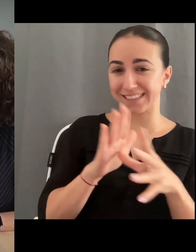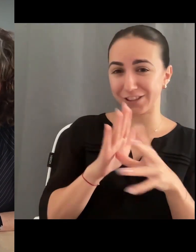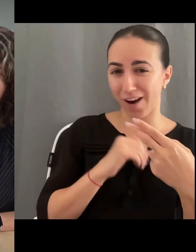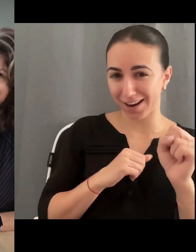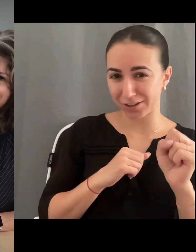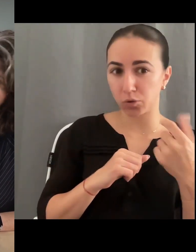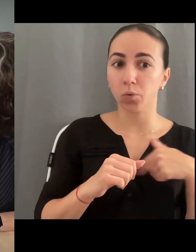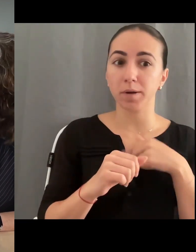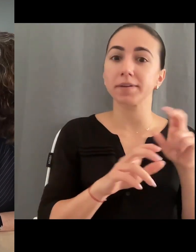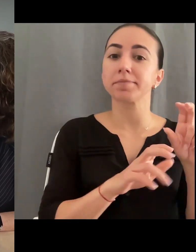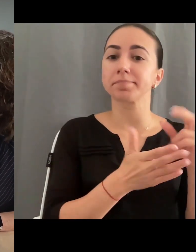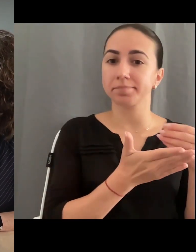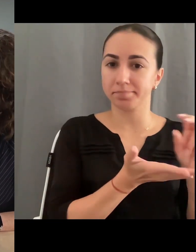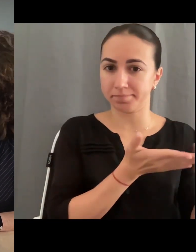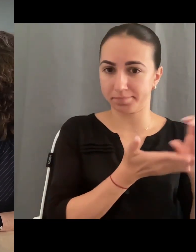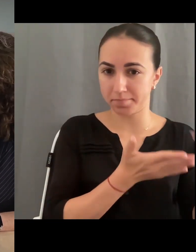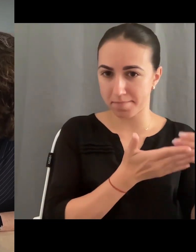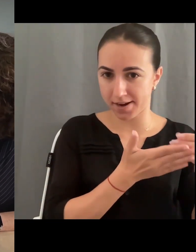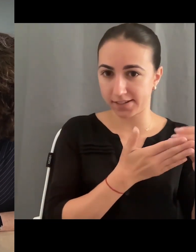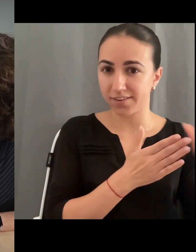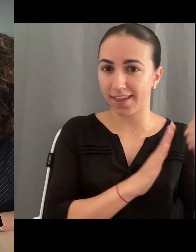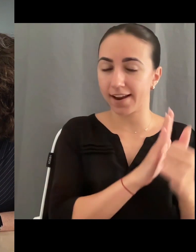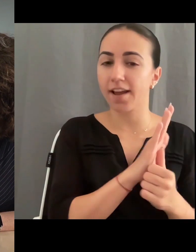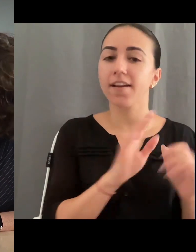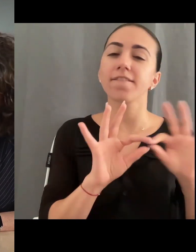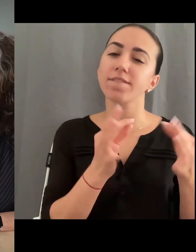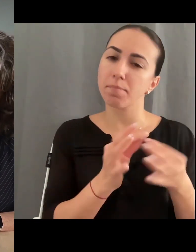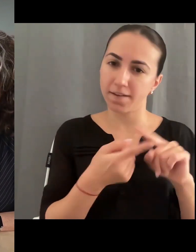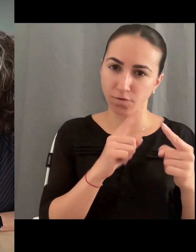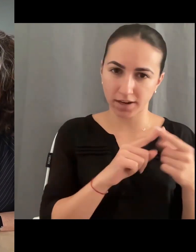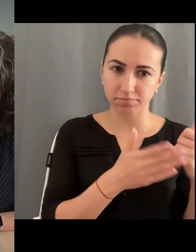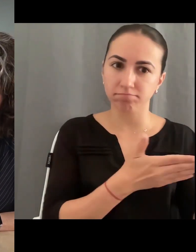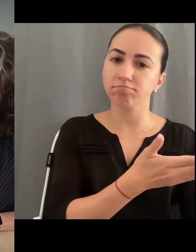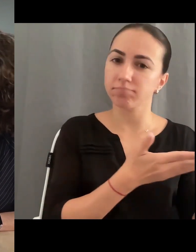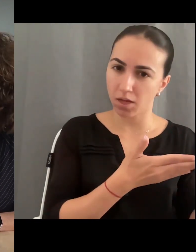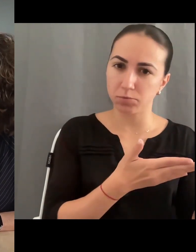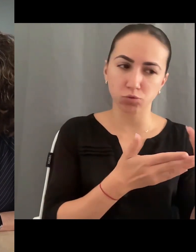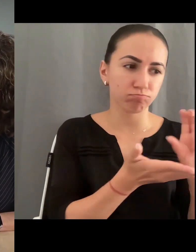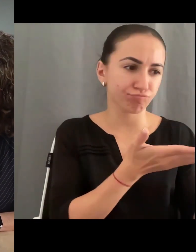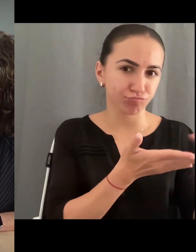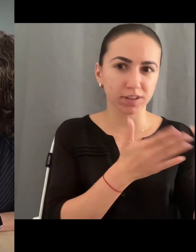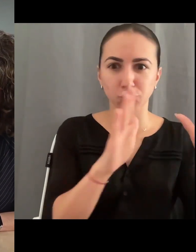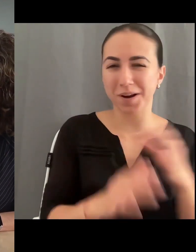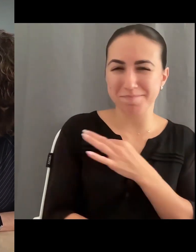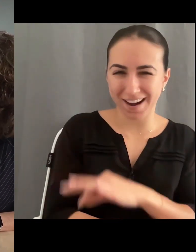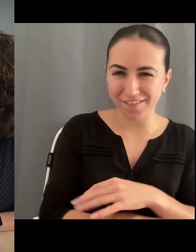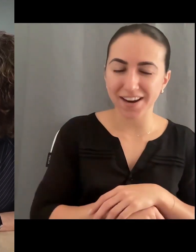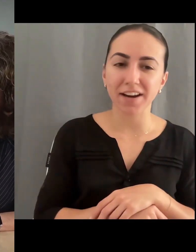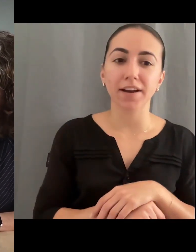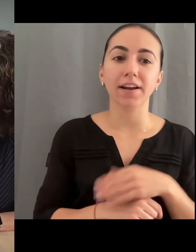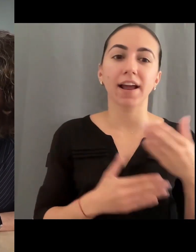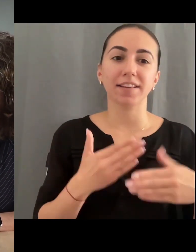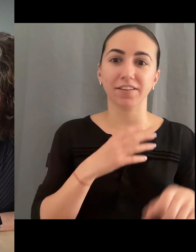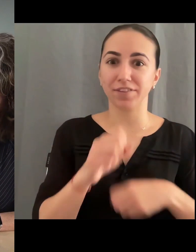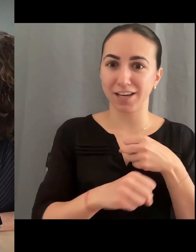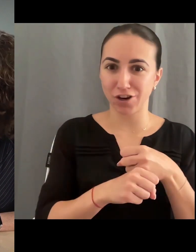We've been putting money into the account and having family and friends do that as well, which is a great benefit. You can have On your end of the year letter,